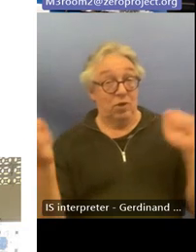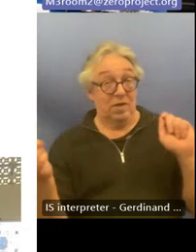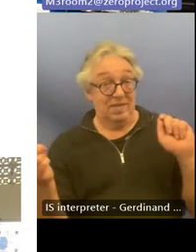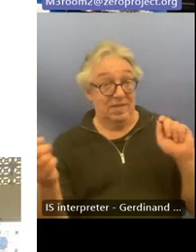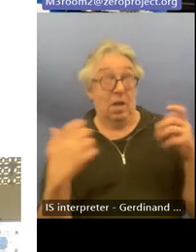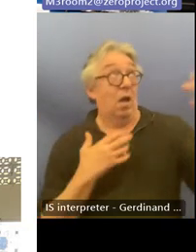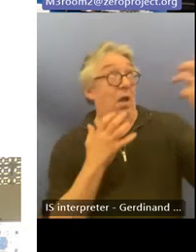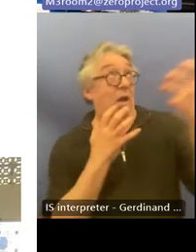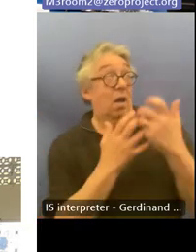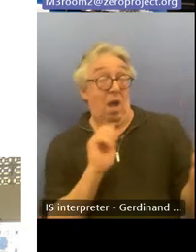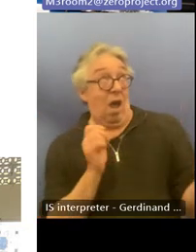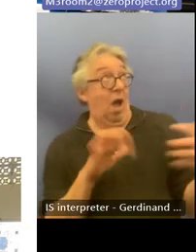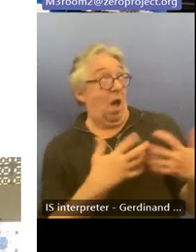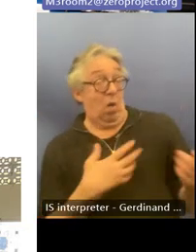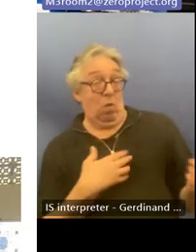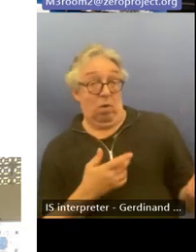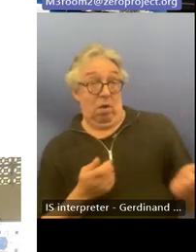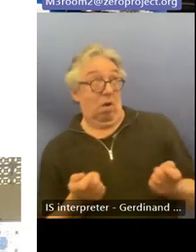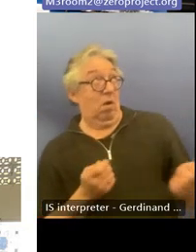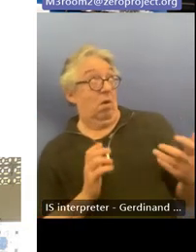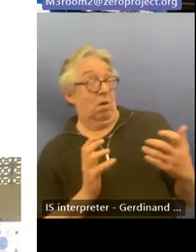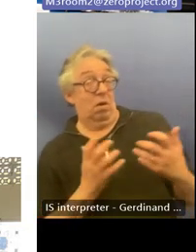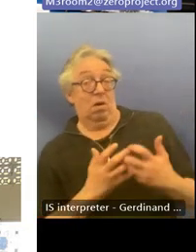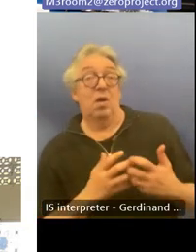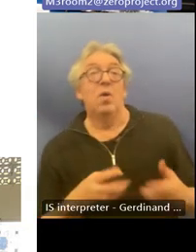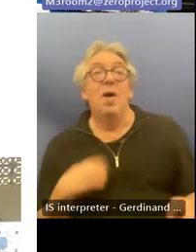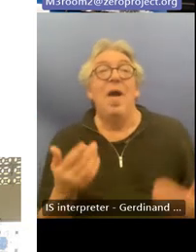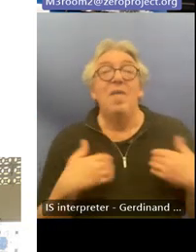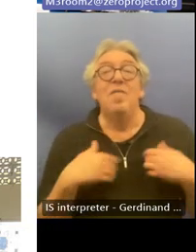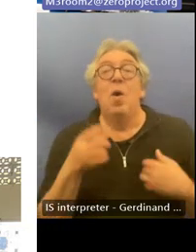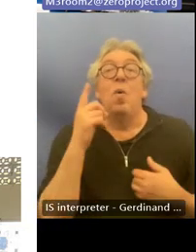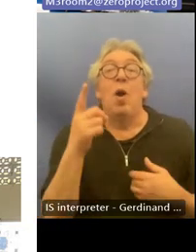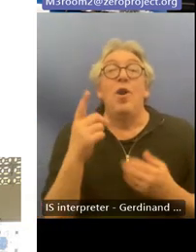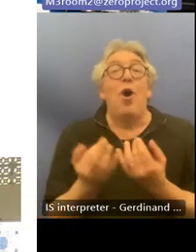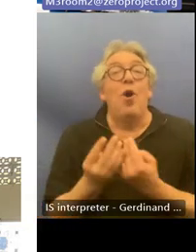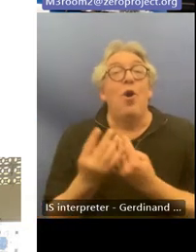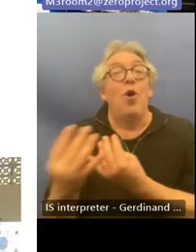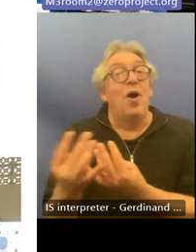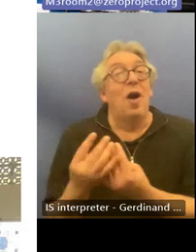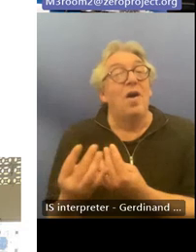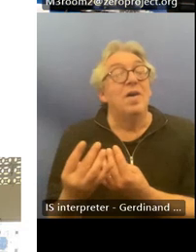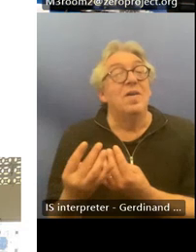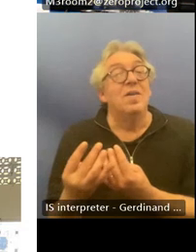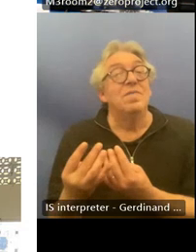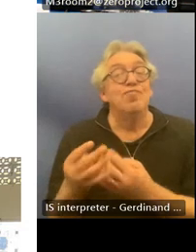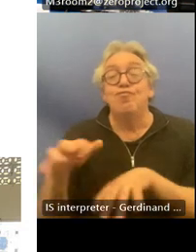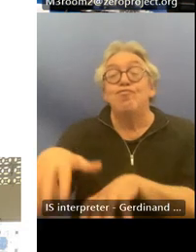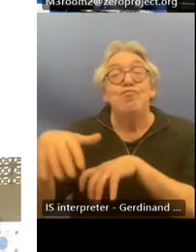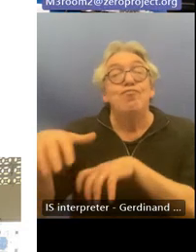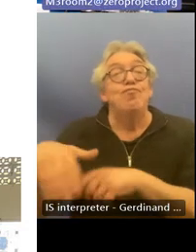have accessible garden, gardening to